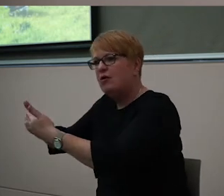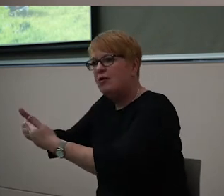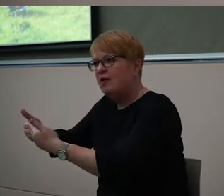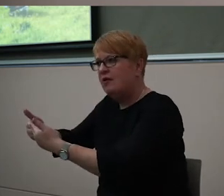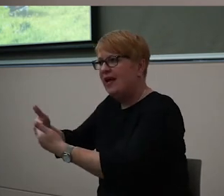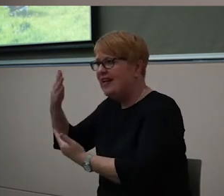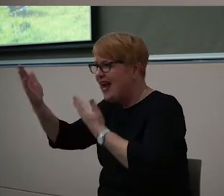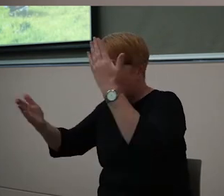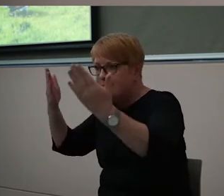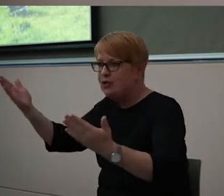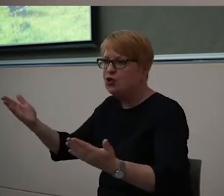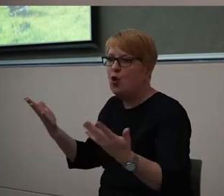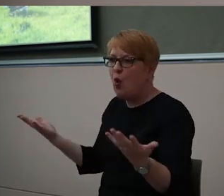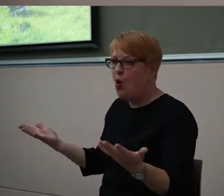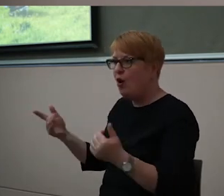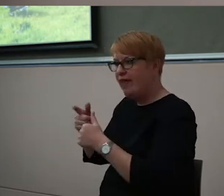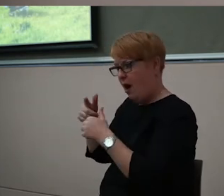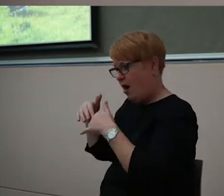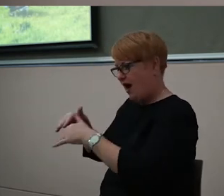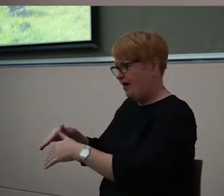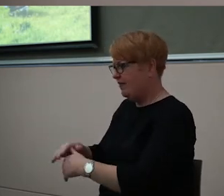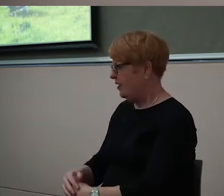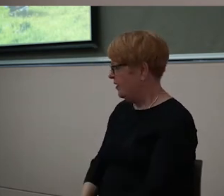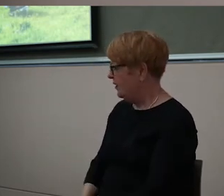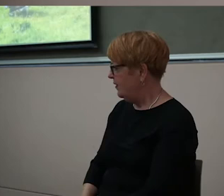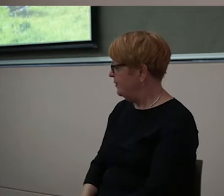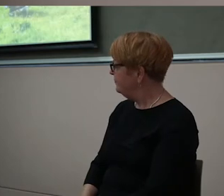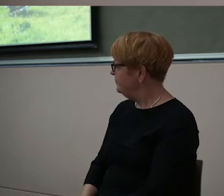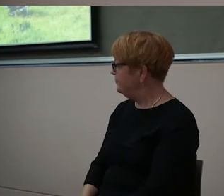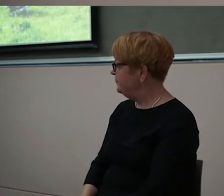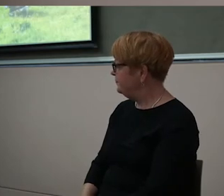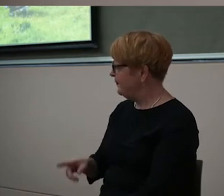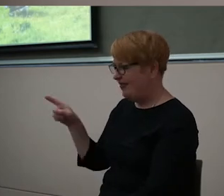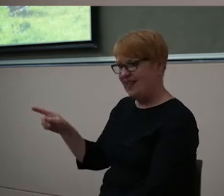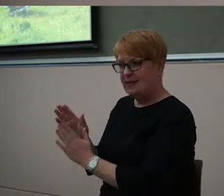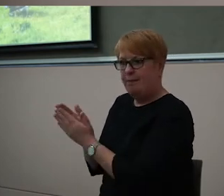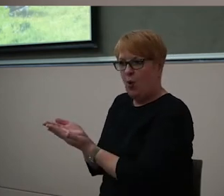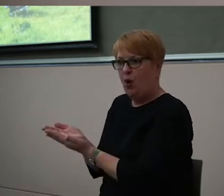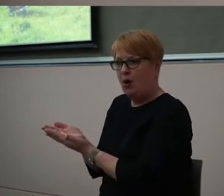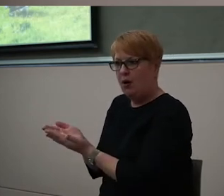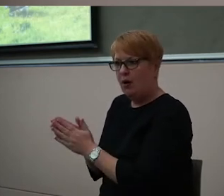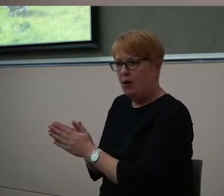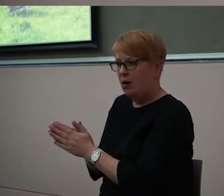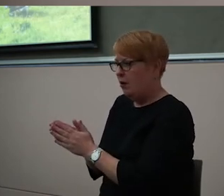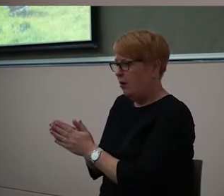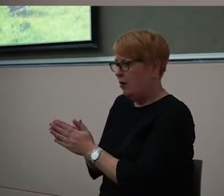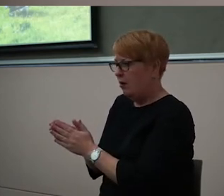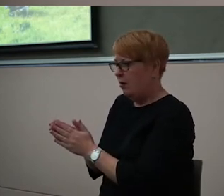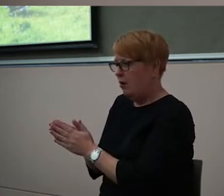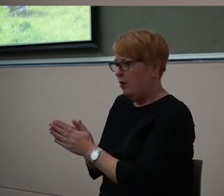I'm just trying to remember the question so that I actually get to it. I think I was quite open and transparent